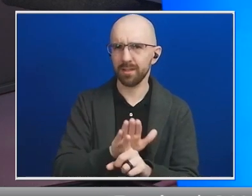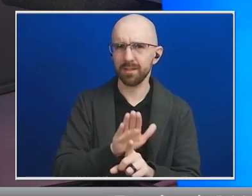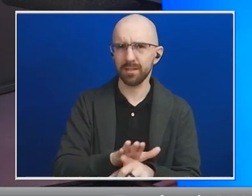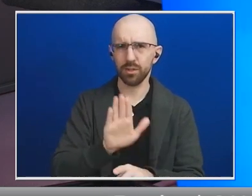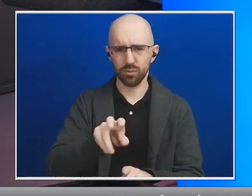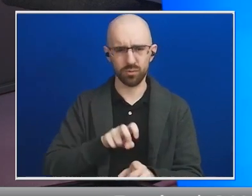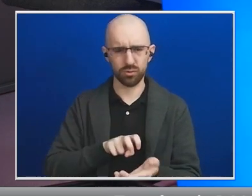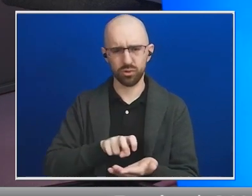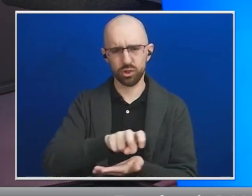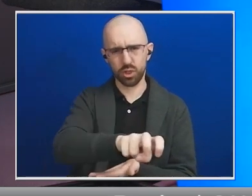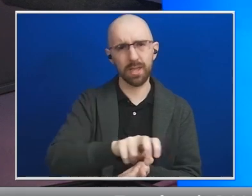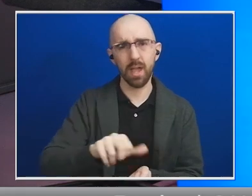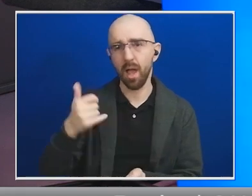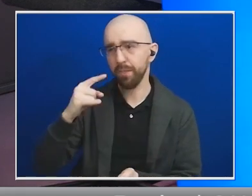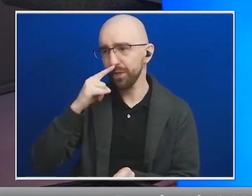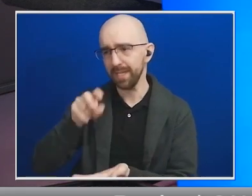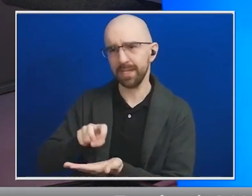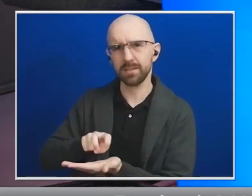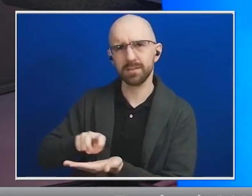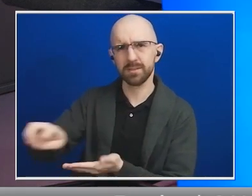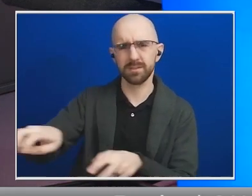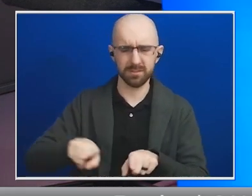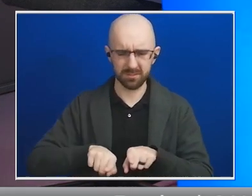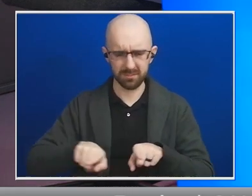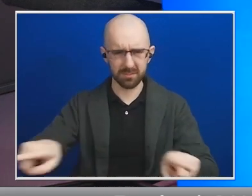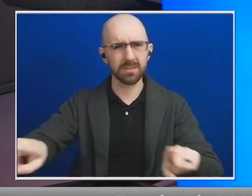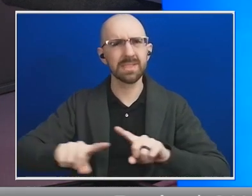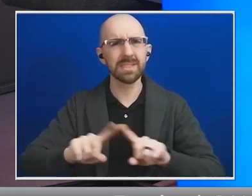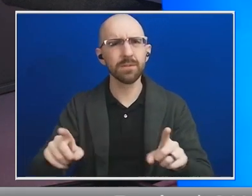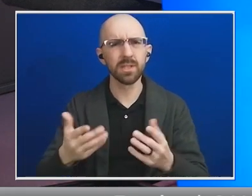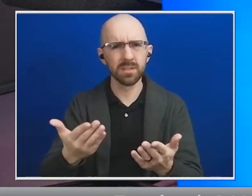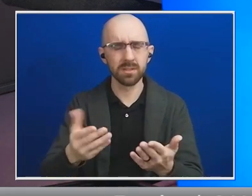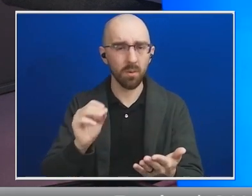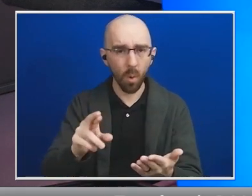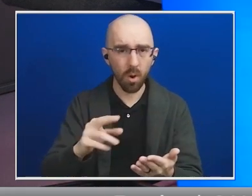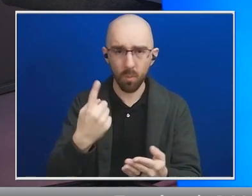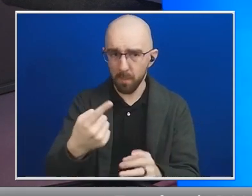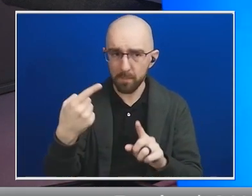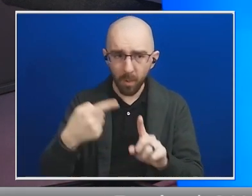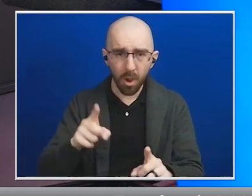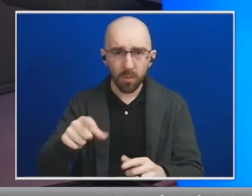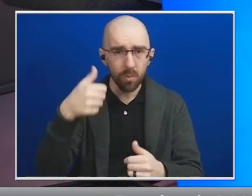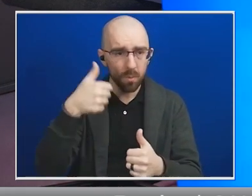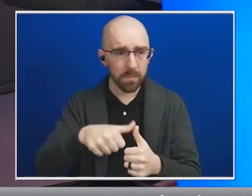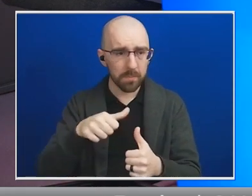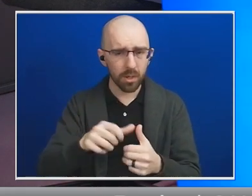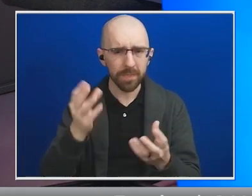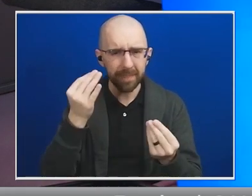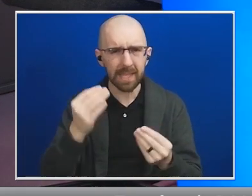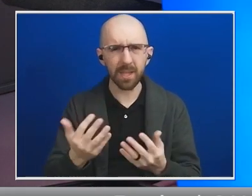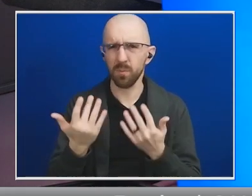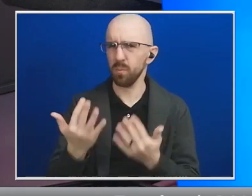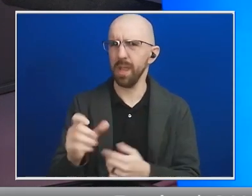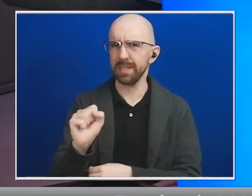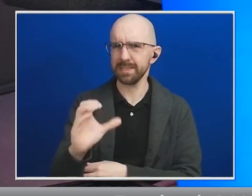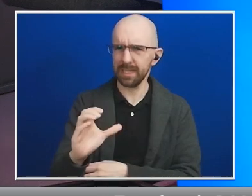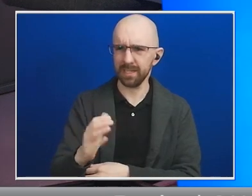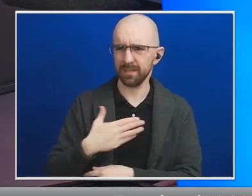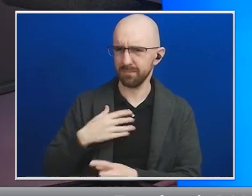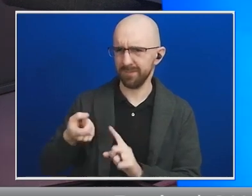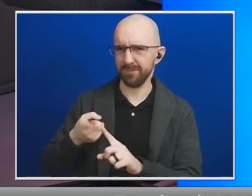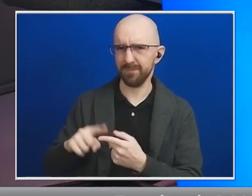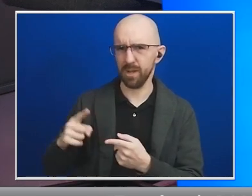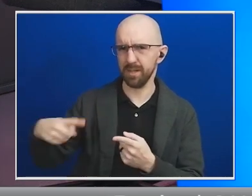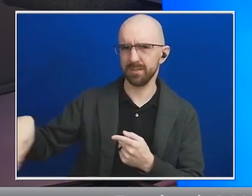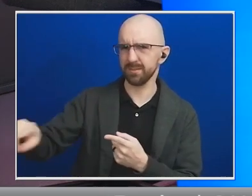other children your age? Yeah. Or was there a point when you remember thinking, wait a second, none of my other friends have this?